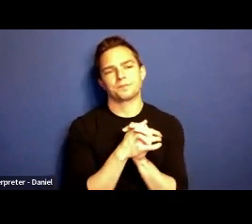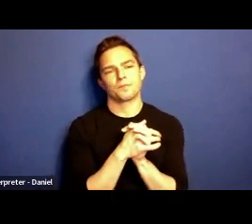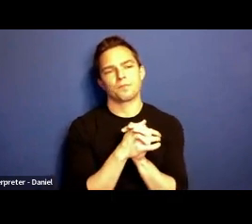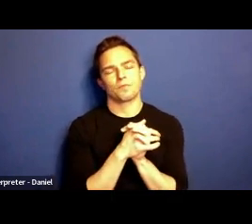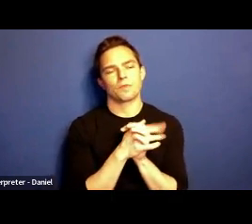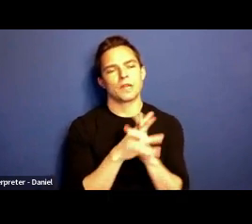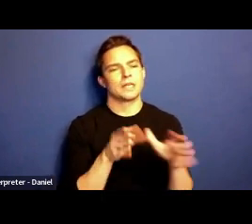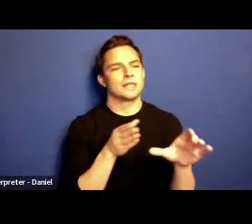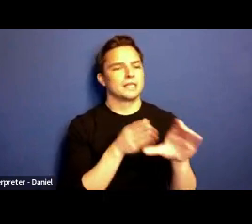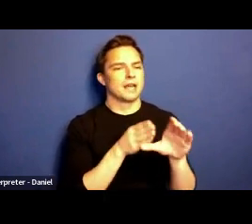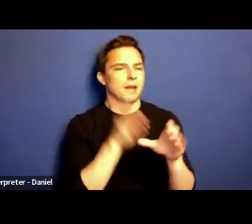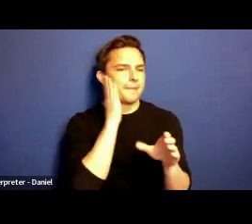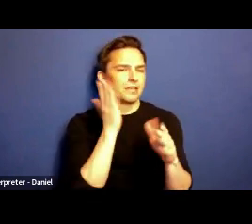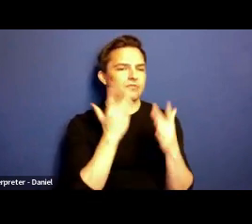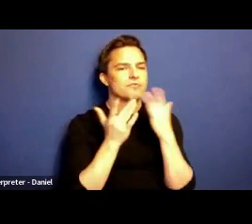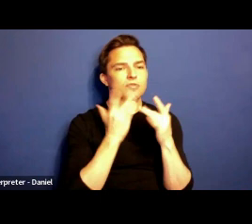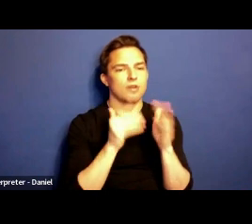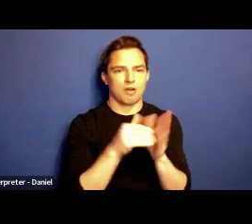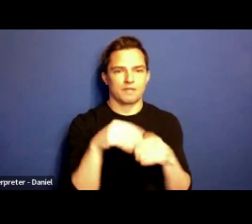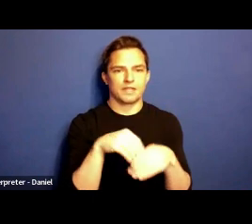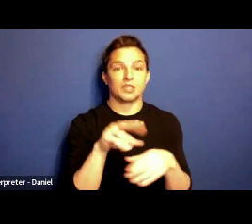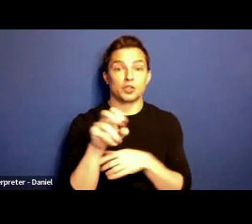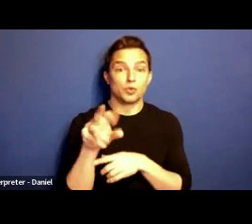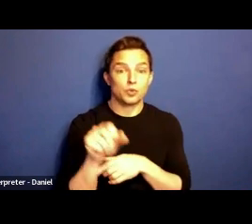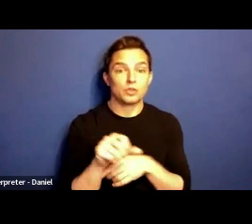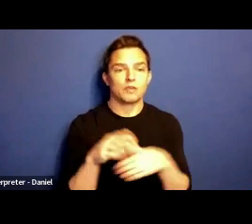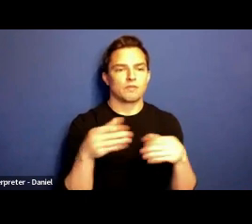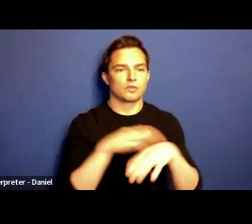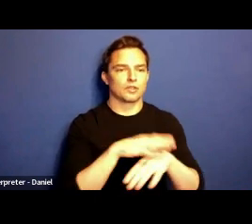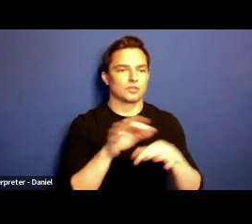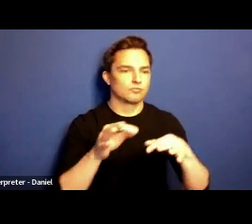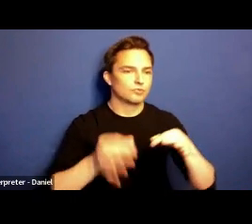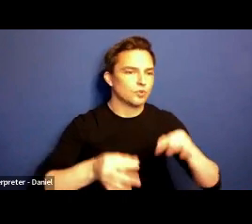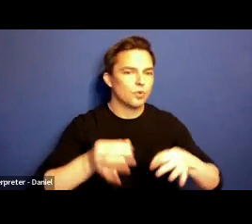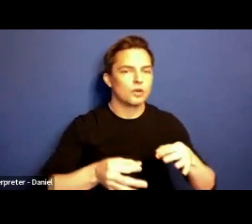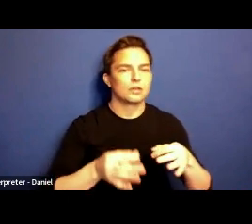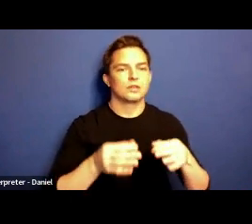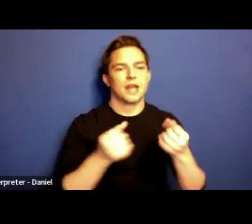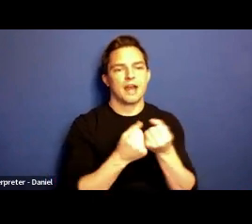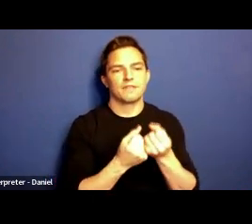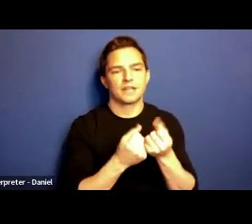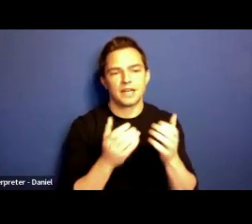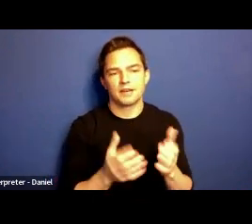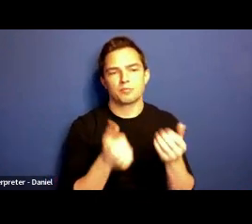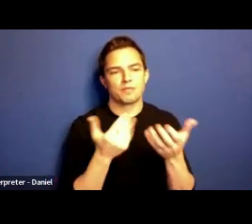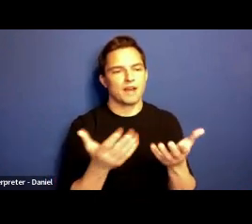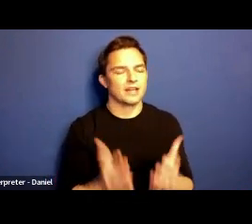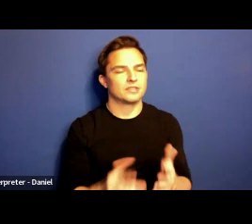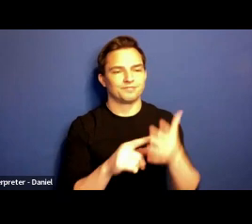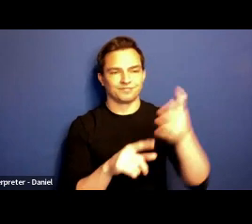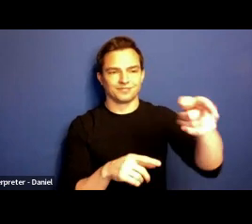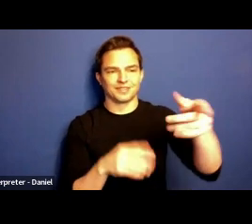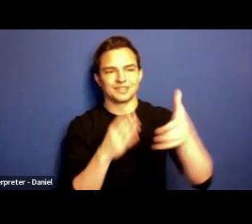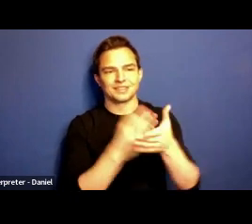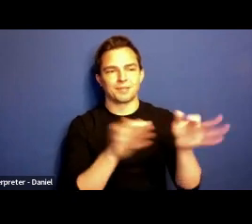psychiatric bed shortages are frequently in the news. They're a focus of courts, advocates, providers. This is a set of headlines that I just